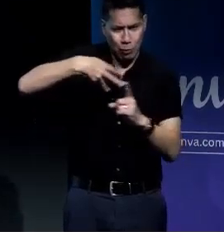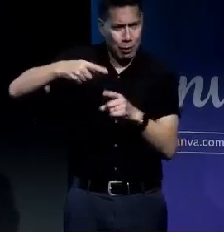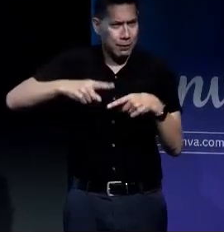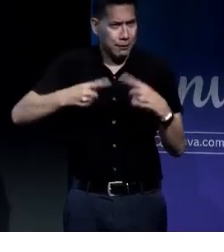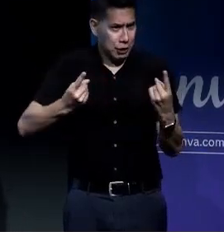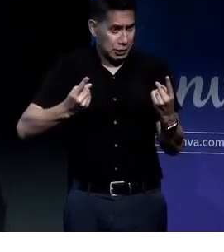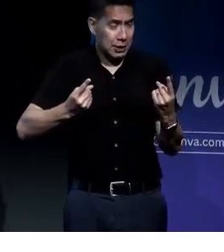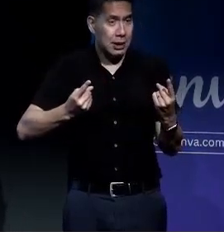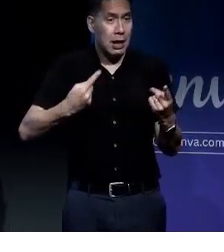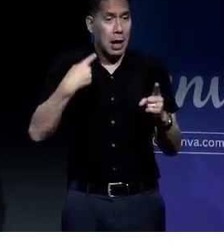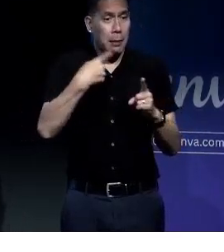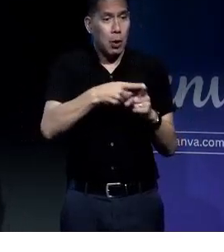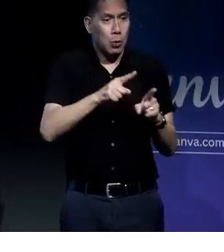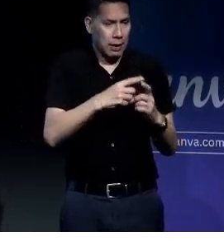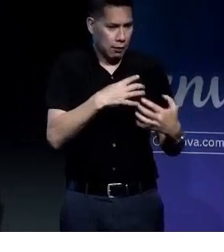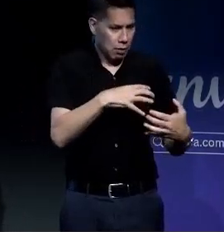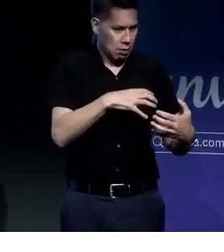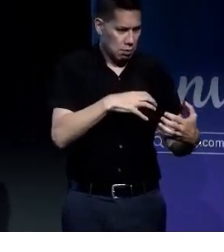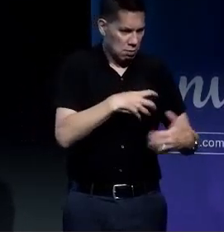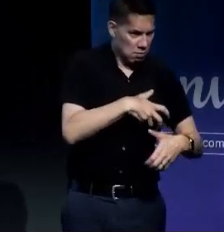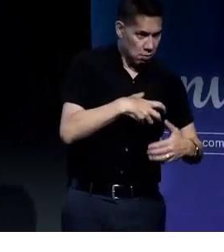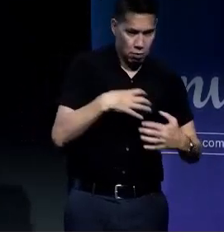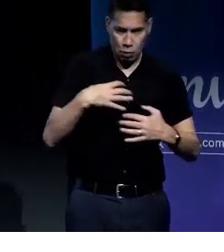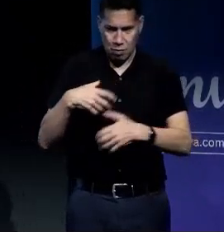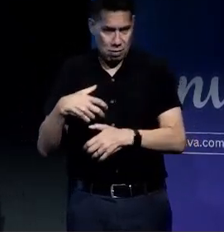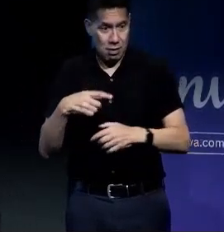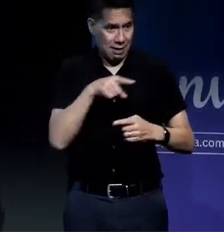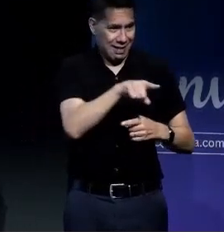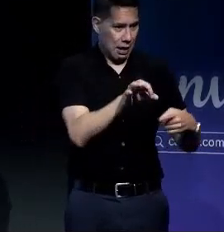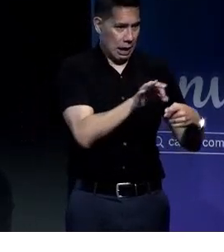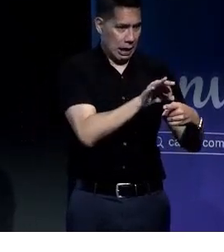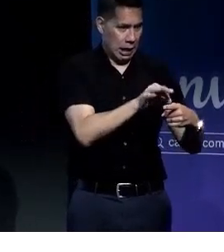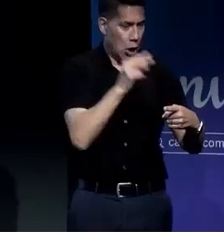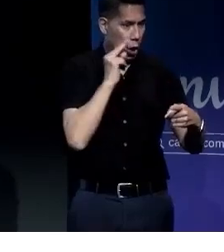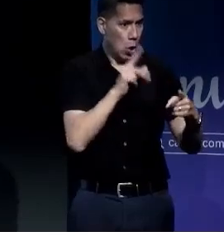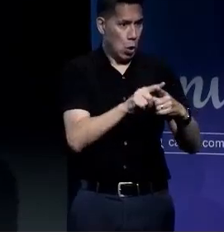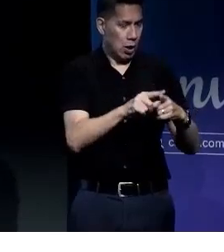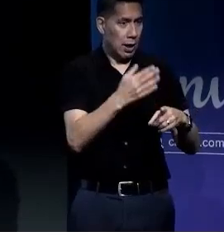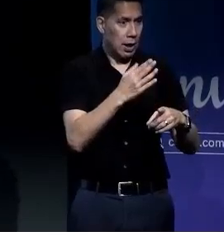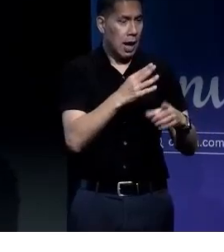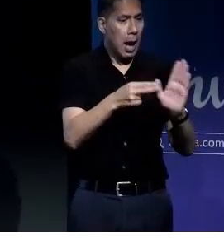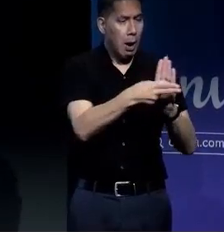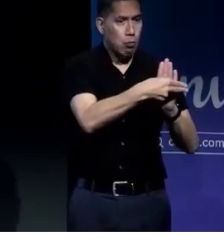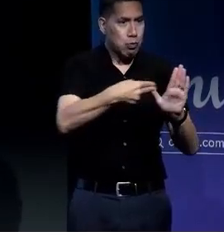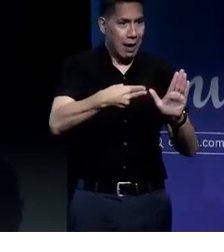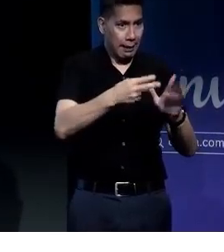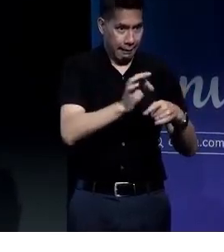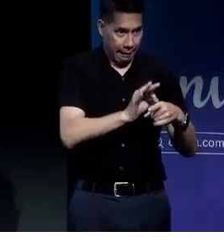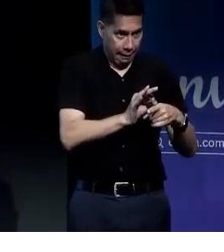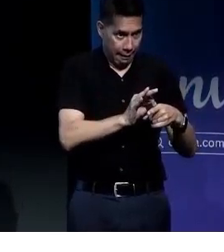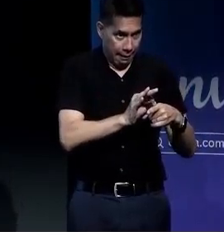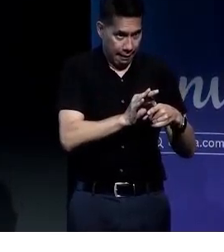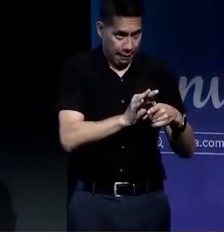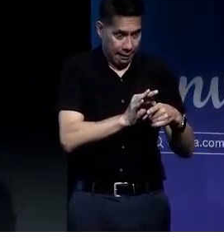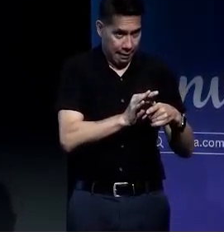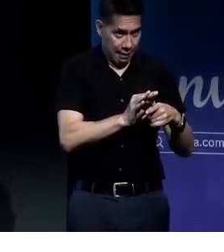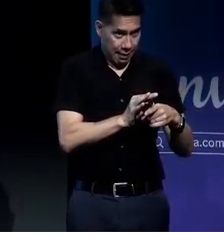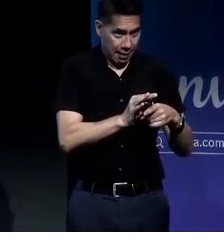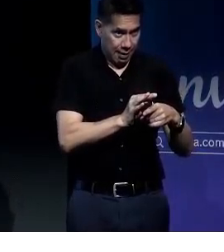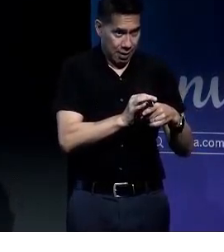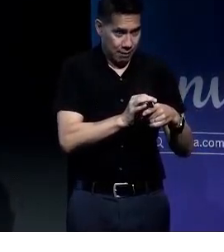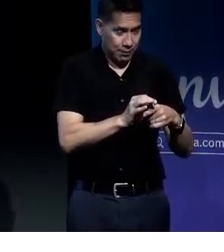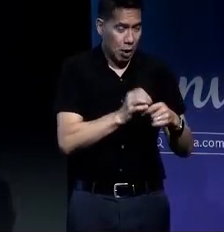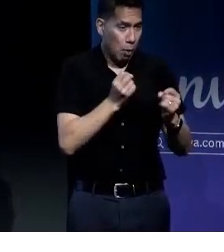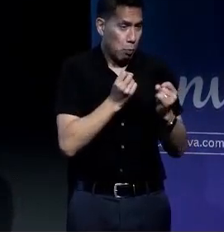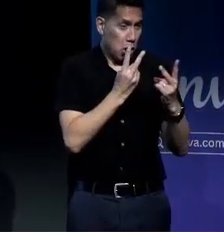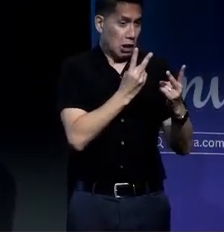also cater for the fact that a colour that looks like a brand colour on a white, light or